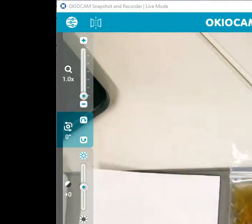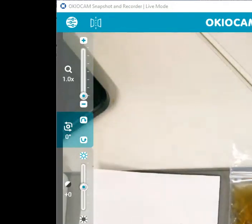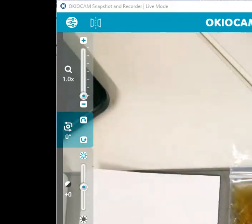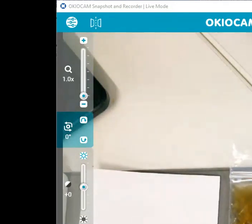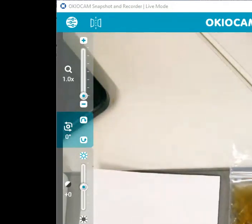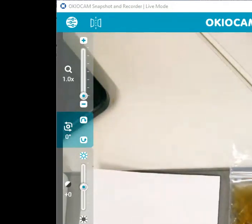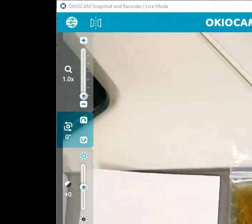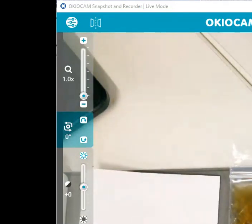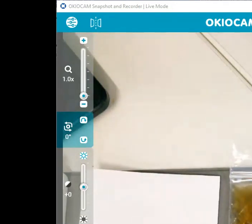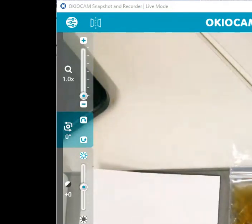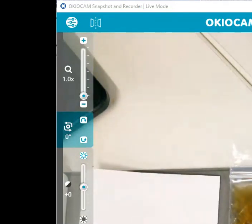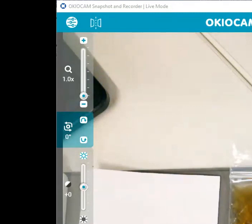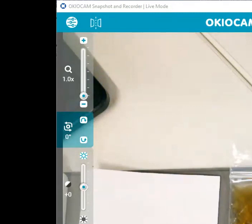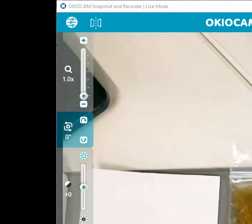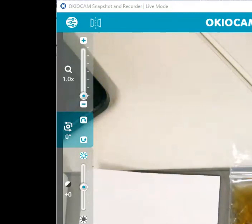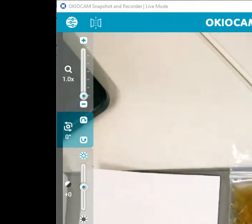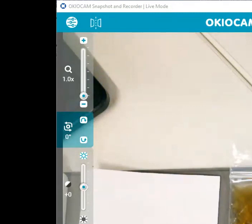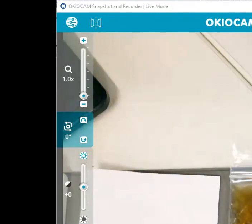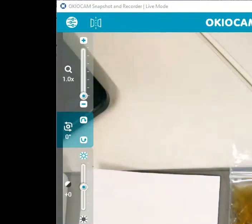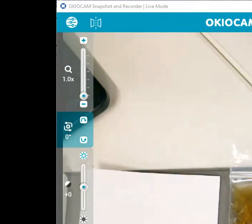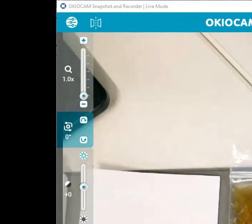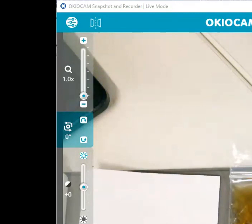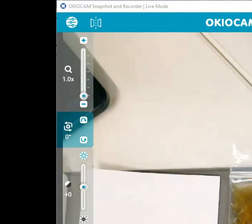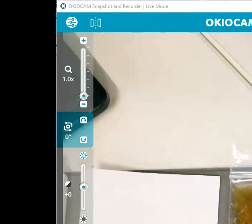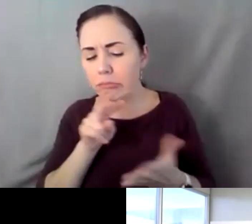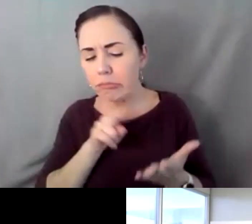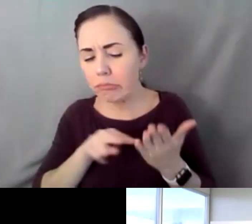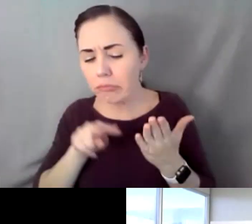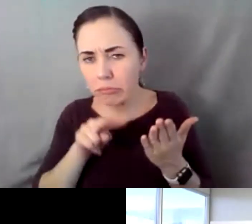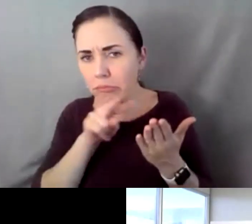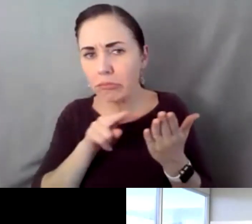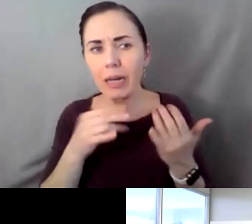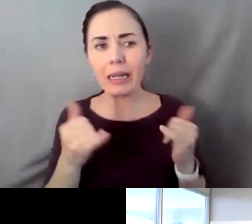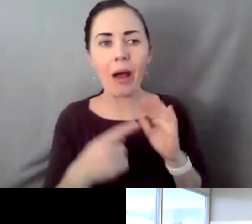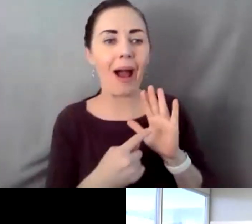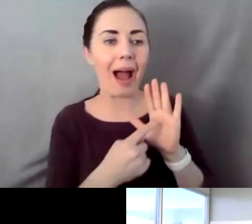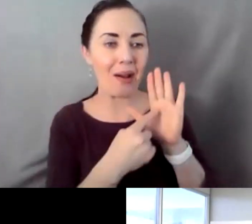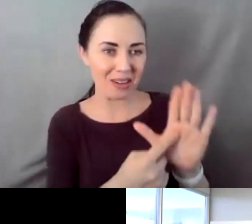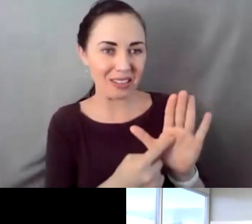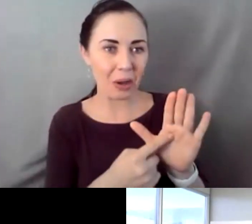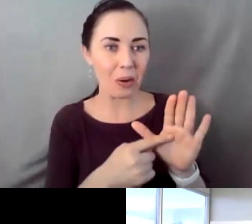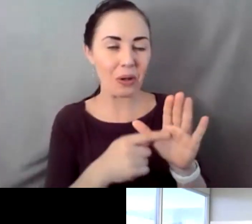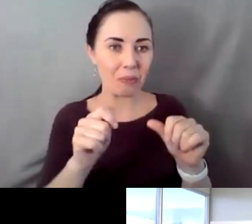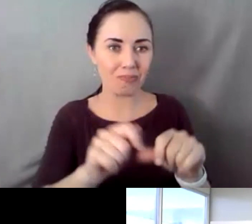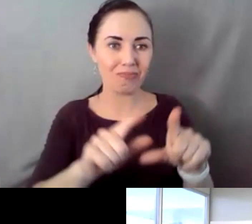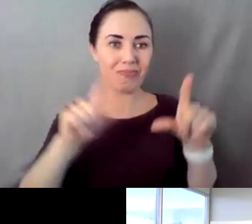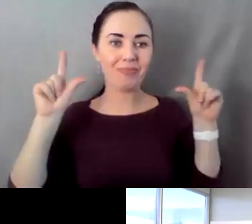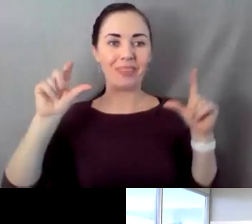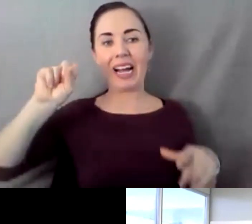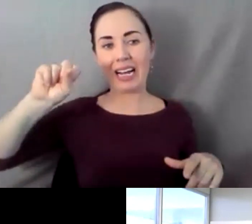them carefully, I will show you some actual spores that I